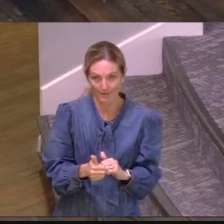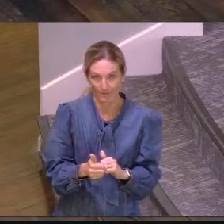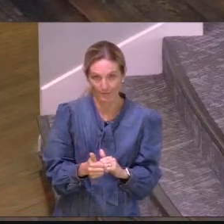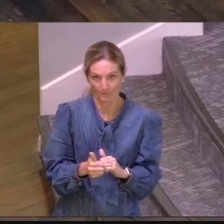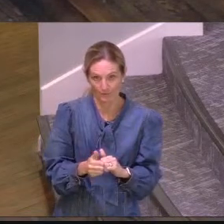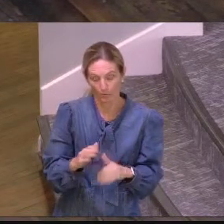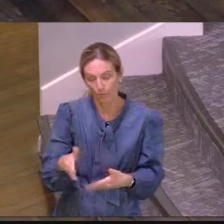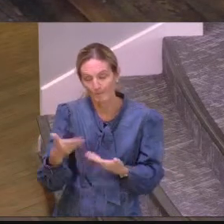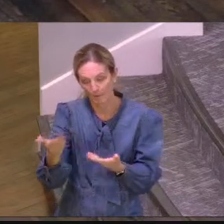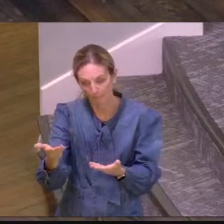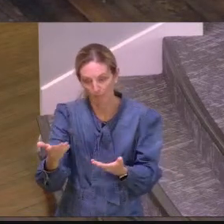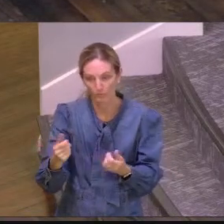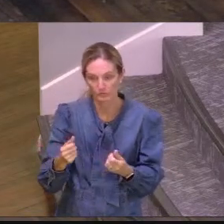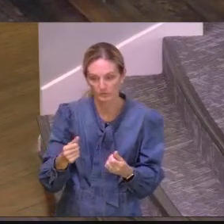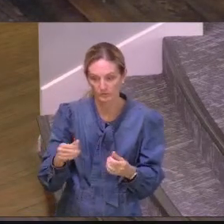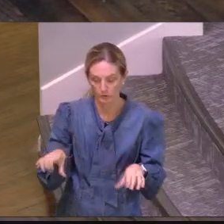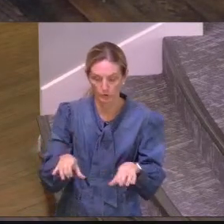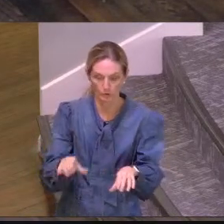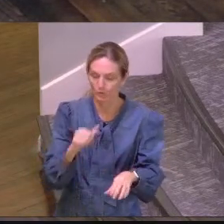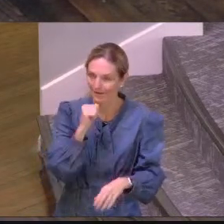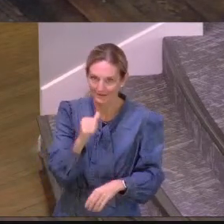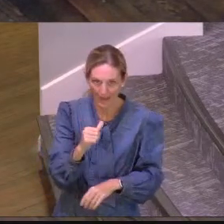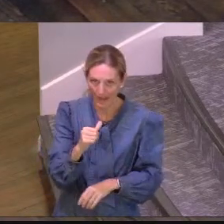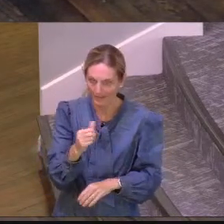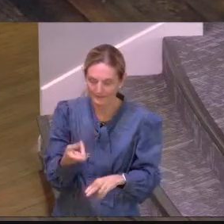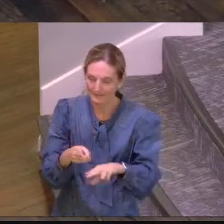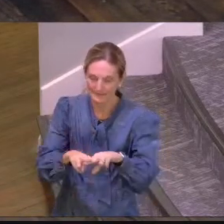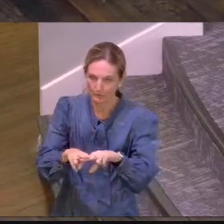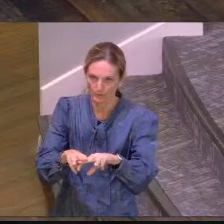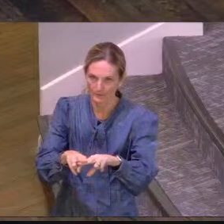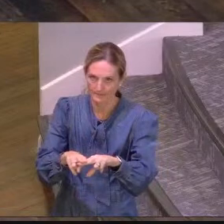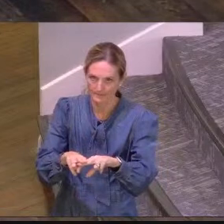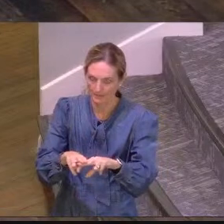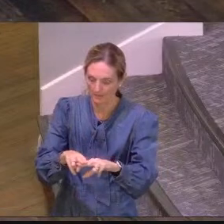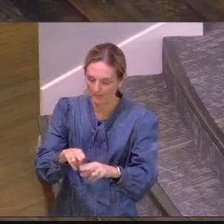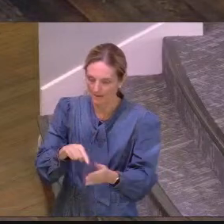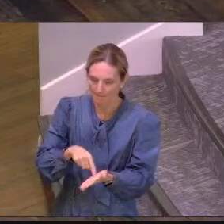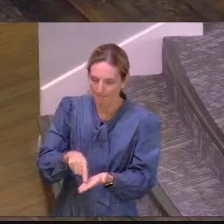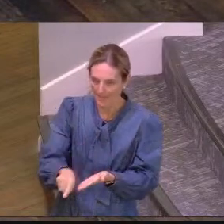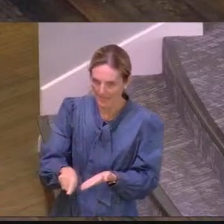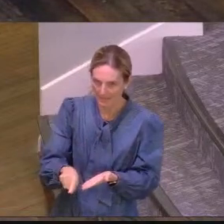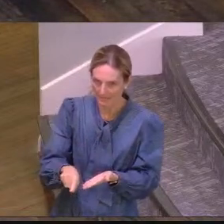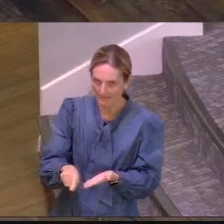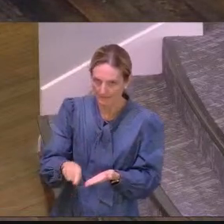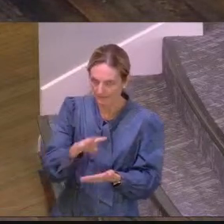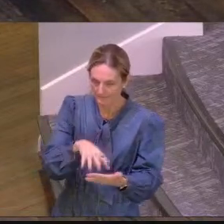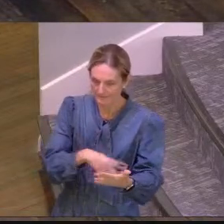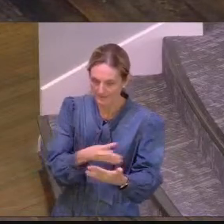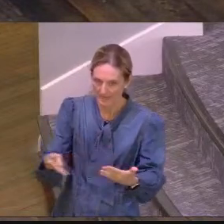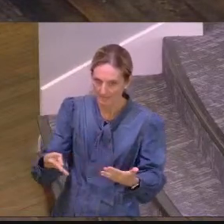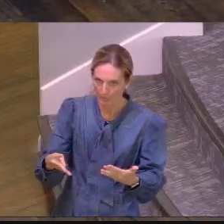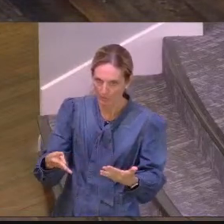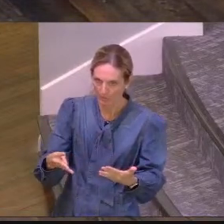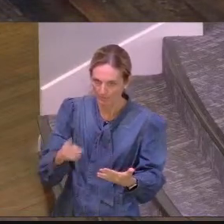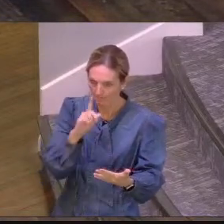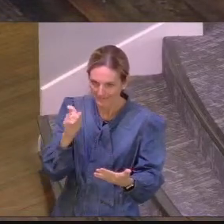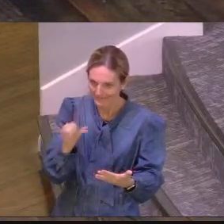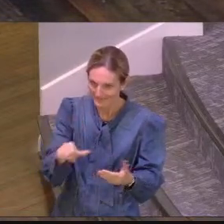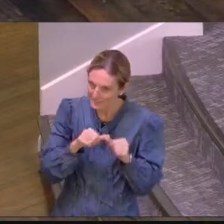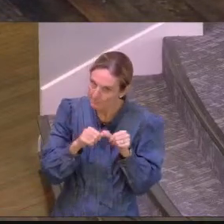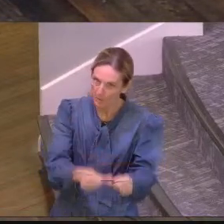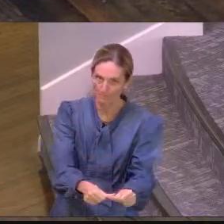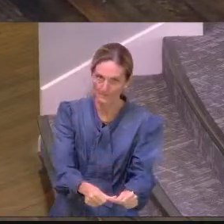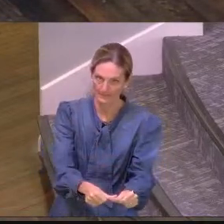propose doing so is not by increasing the salary tables altogether, because that is a permanent